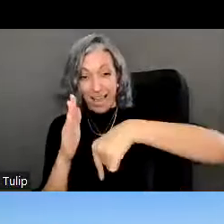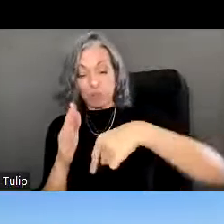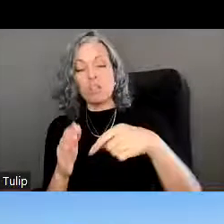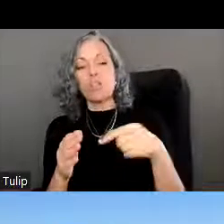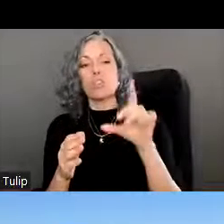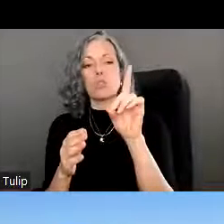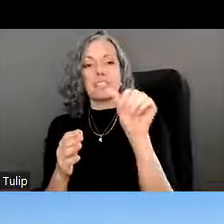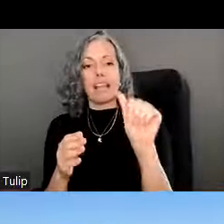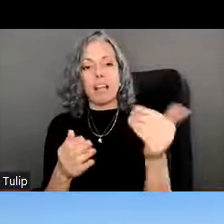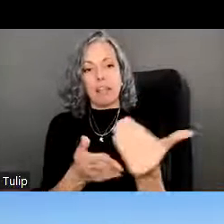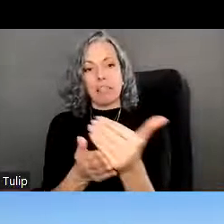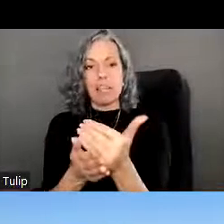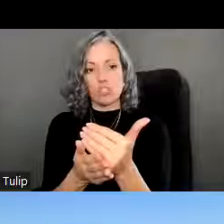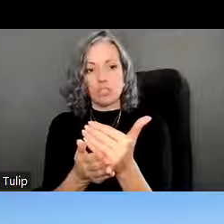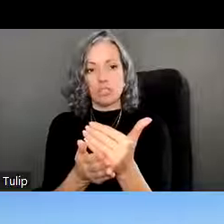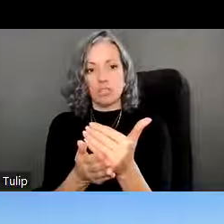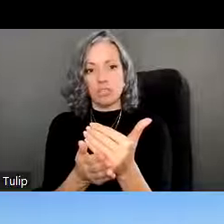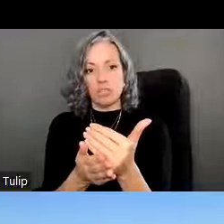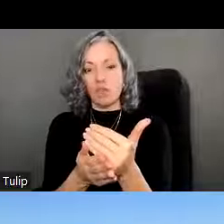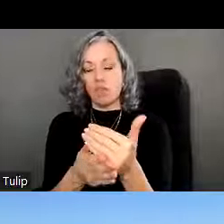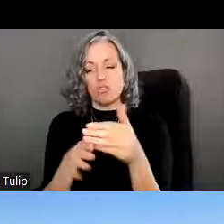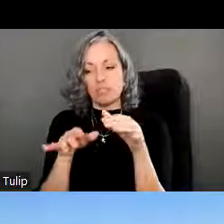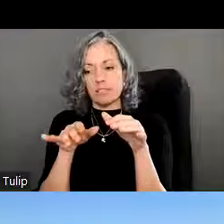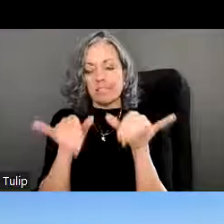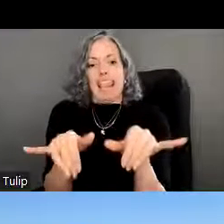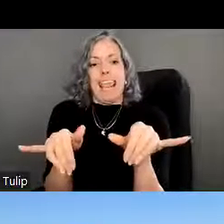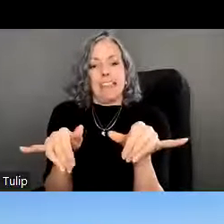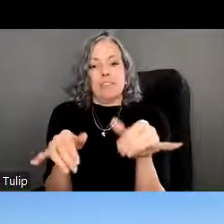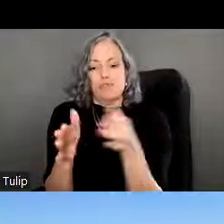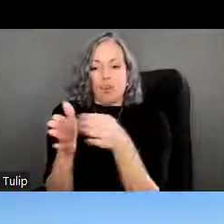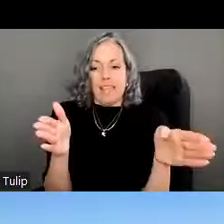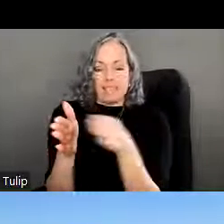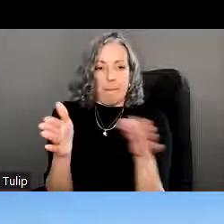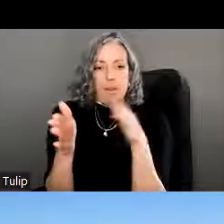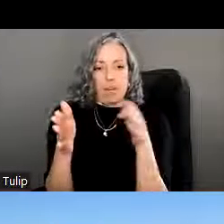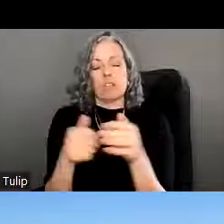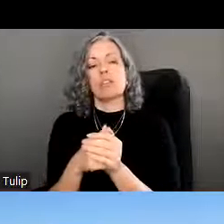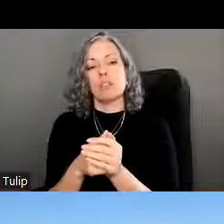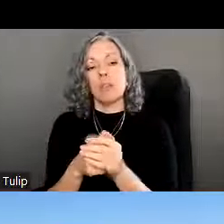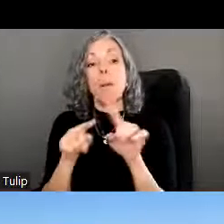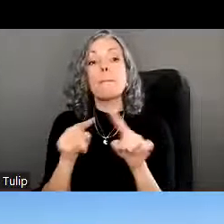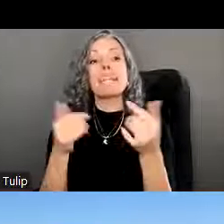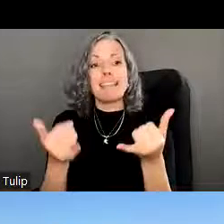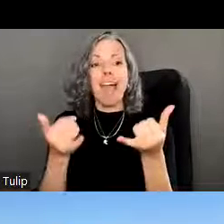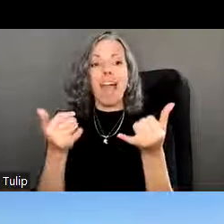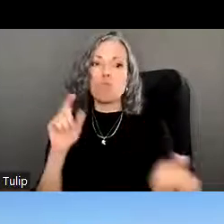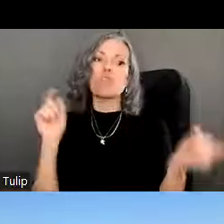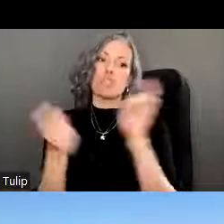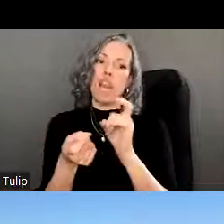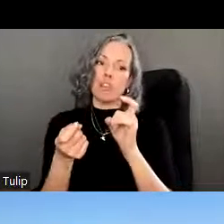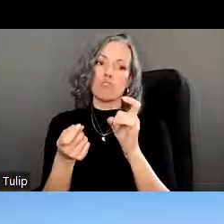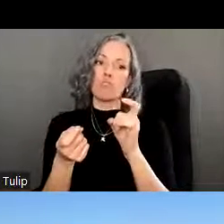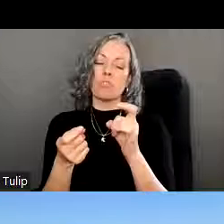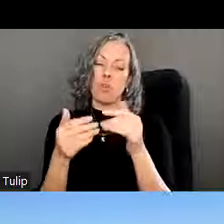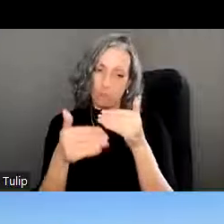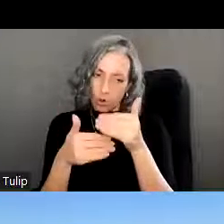collection pieces went dormant during that period, unfortunately. But we've picked that back up with the new